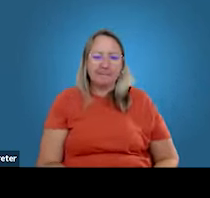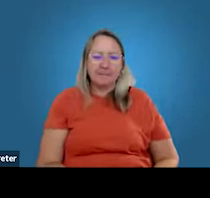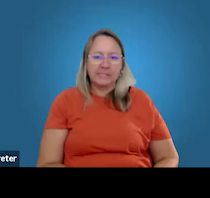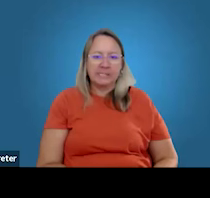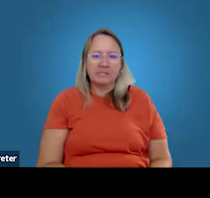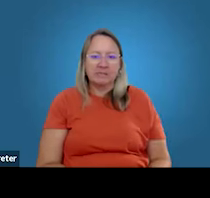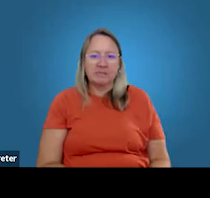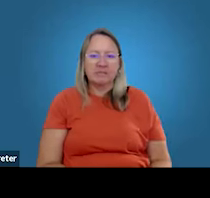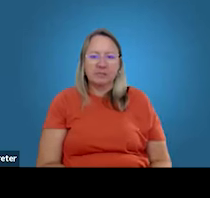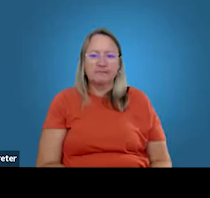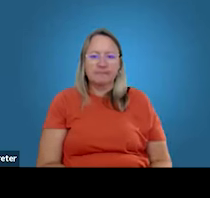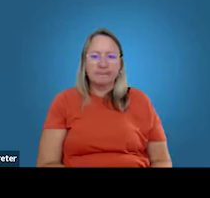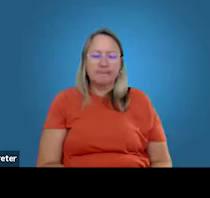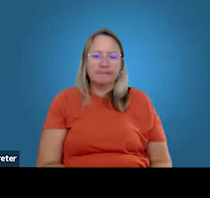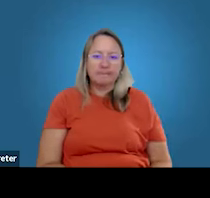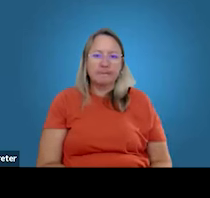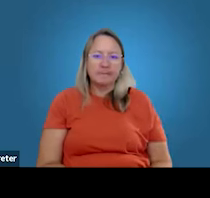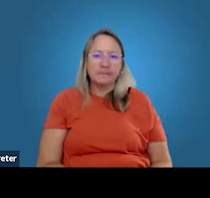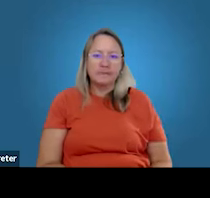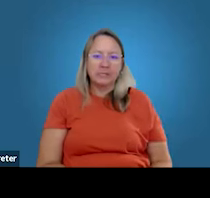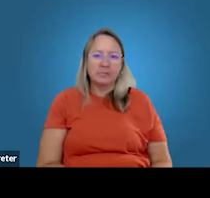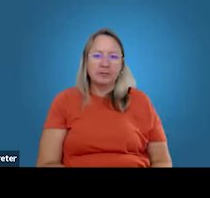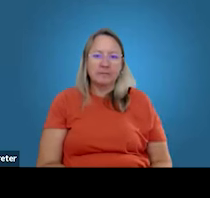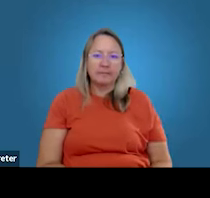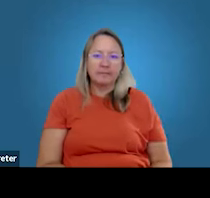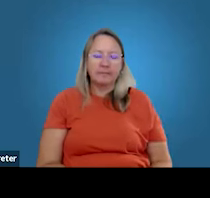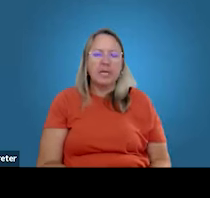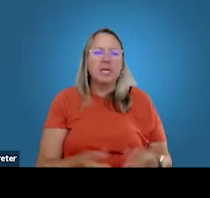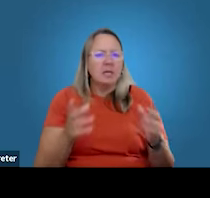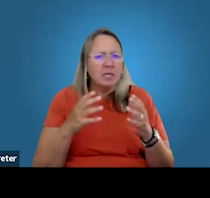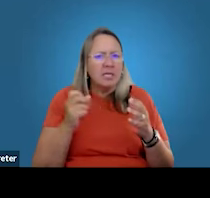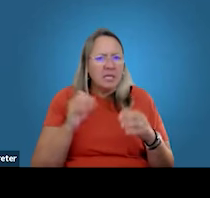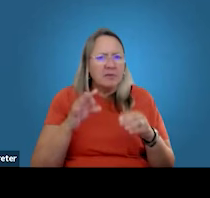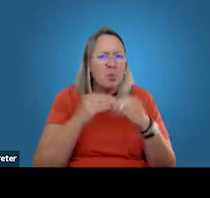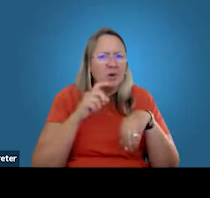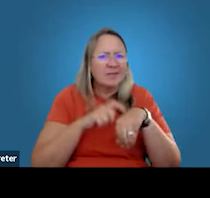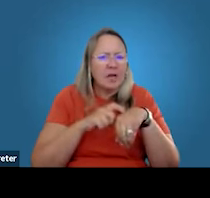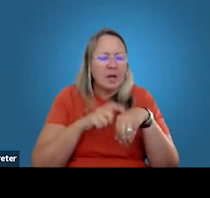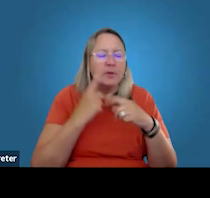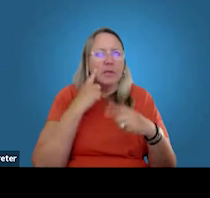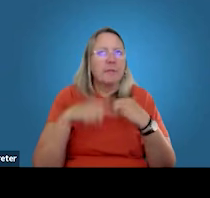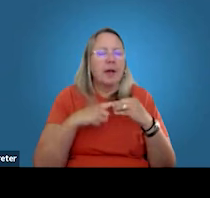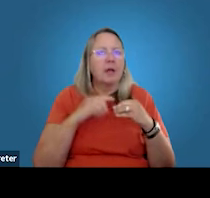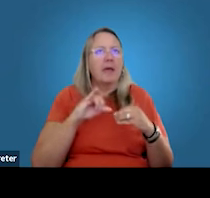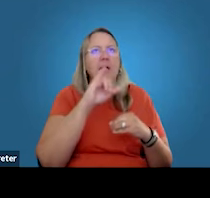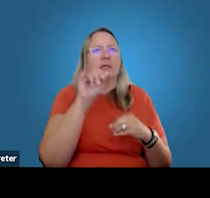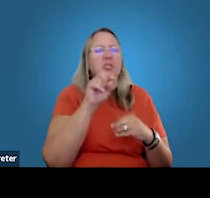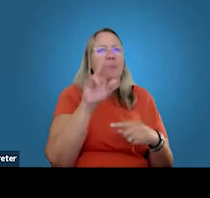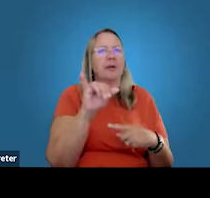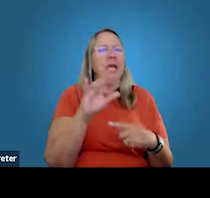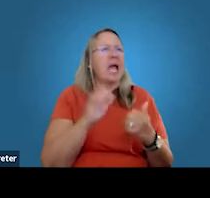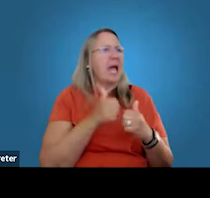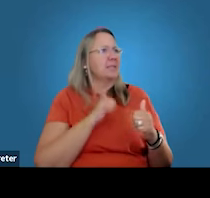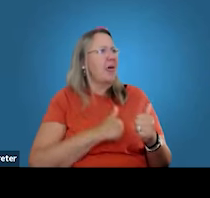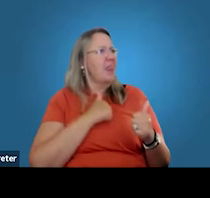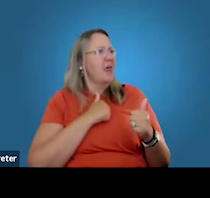supporter, unifier and supporter. So when you've got a bit more time, it's worth thinking, in the face of that jeopardy, how does that role come to life? So